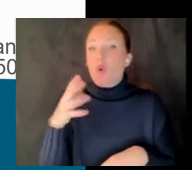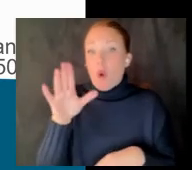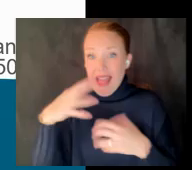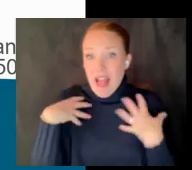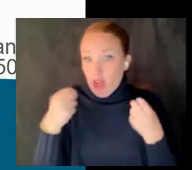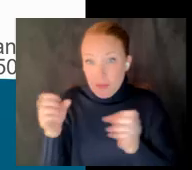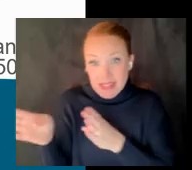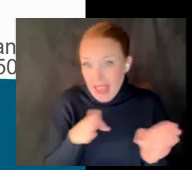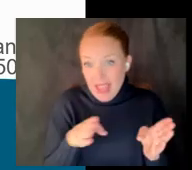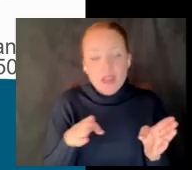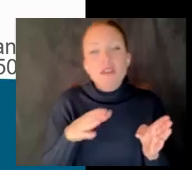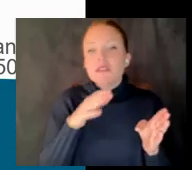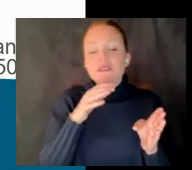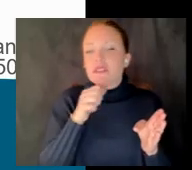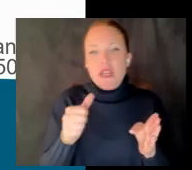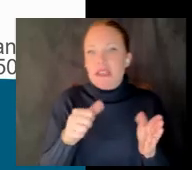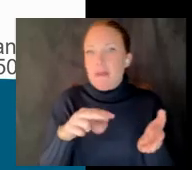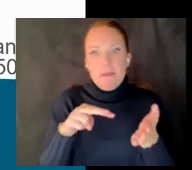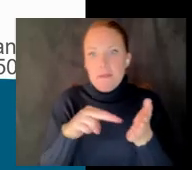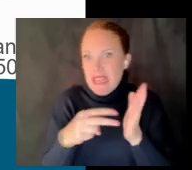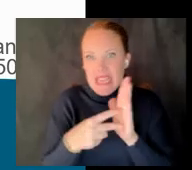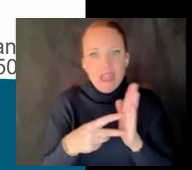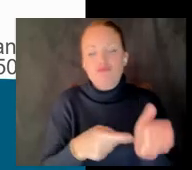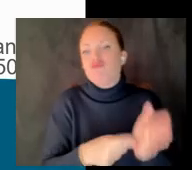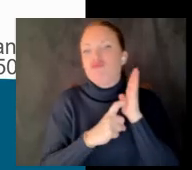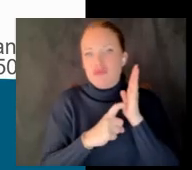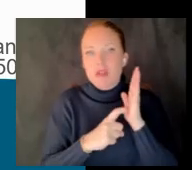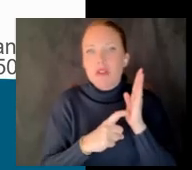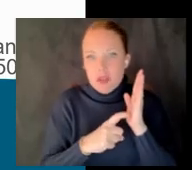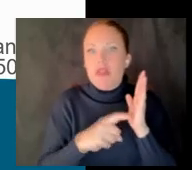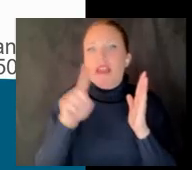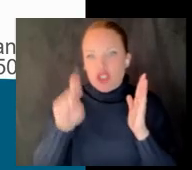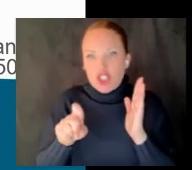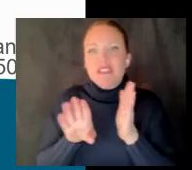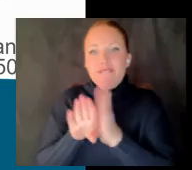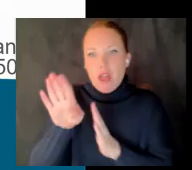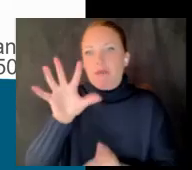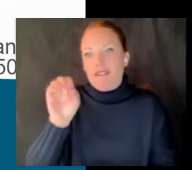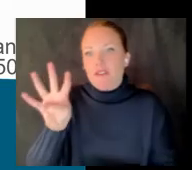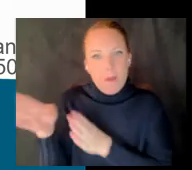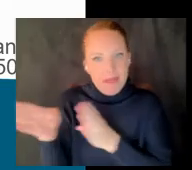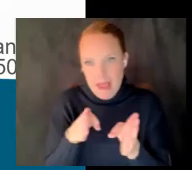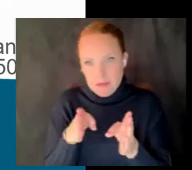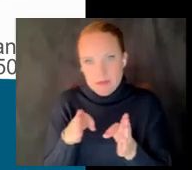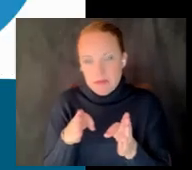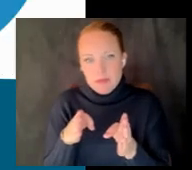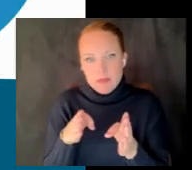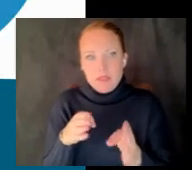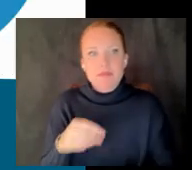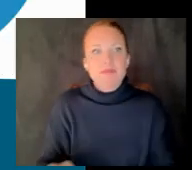not necessitate the development of a 504 plan.